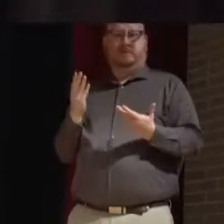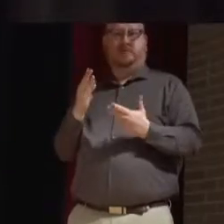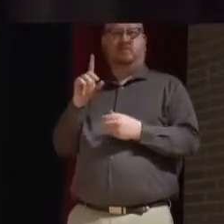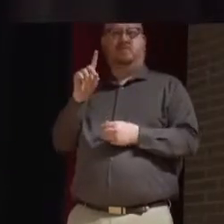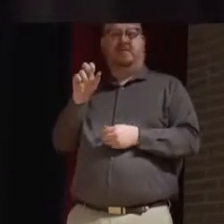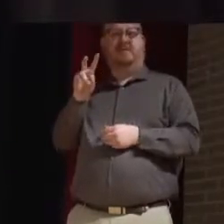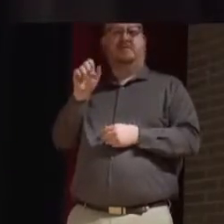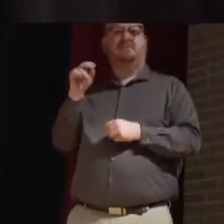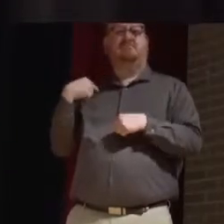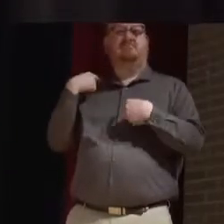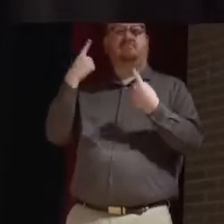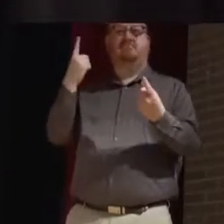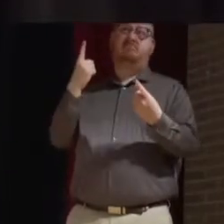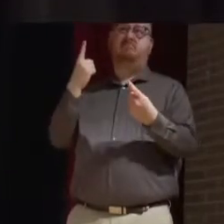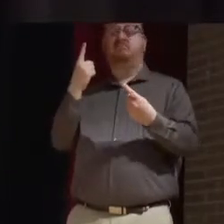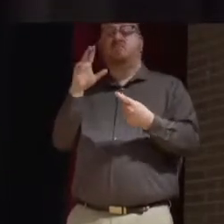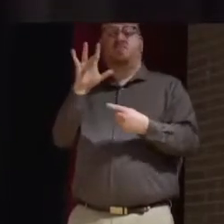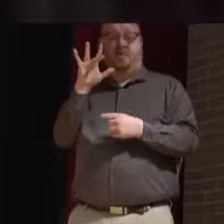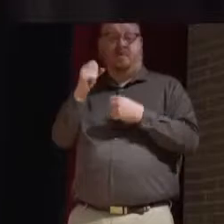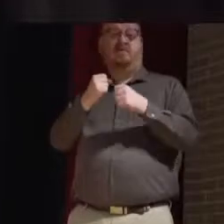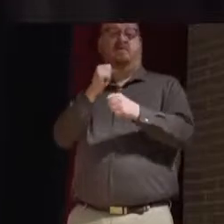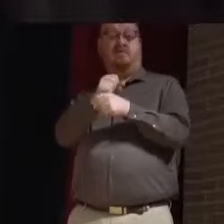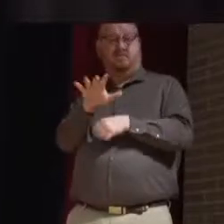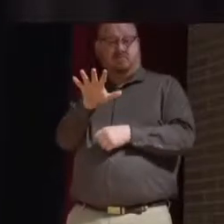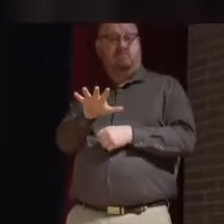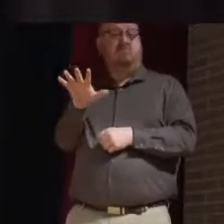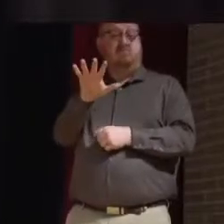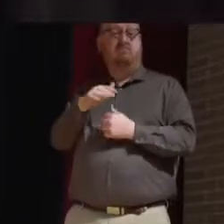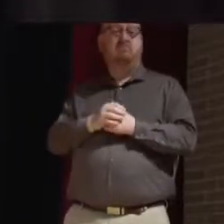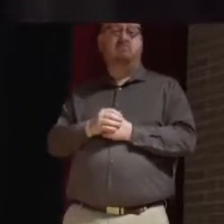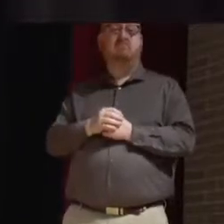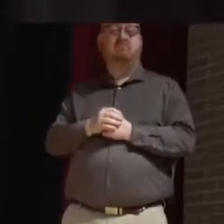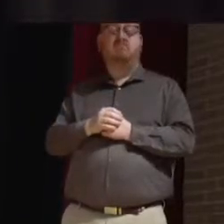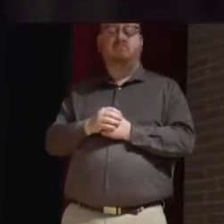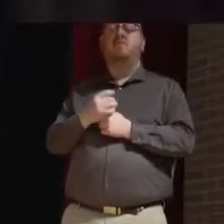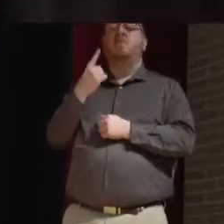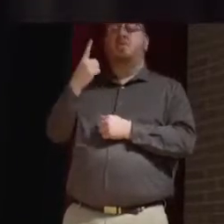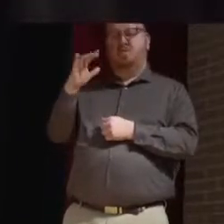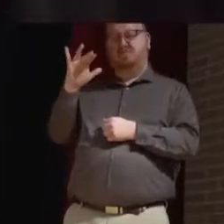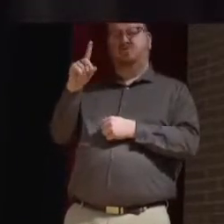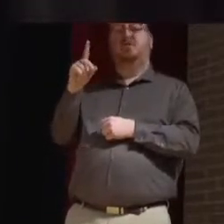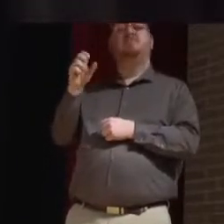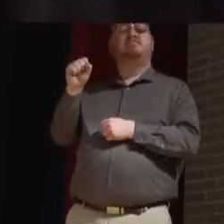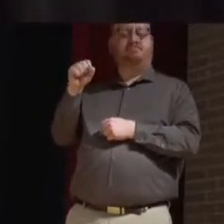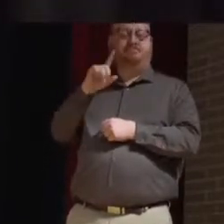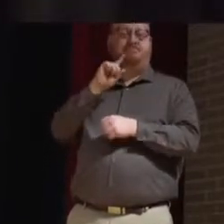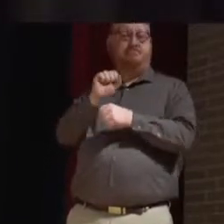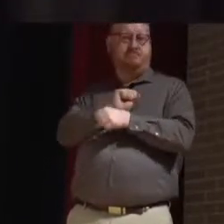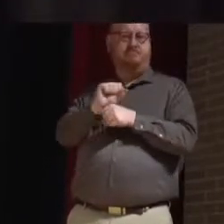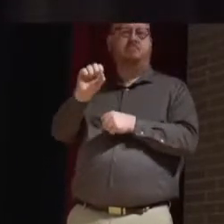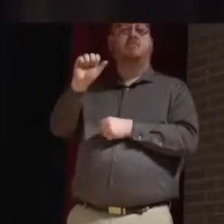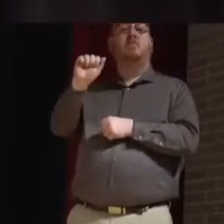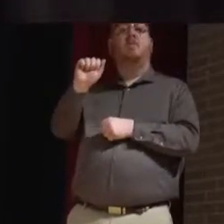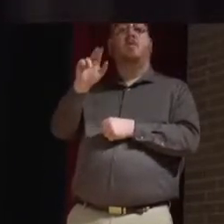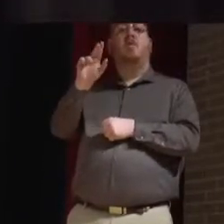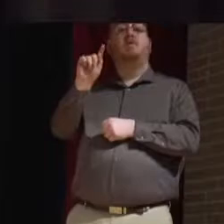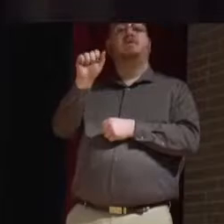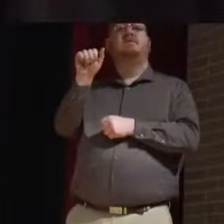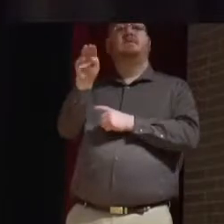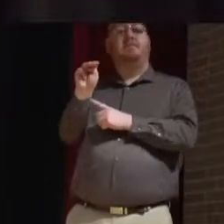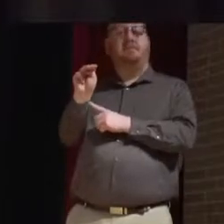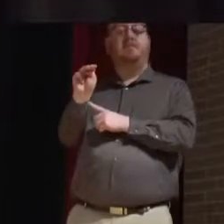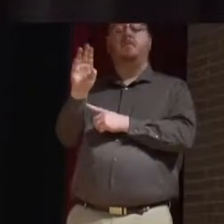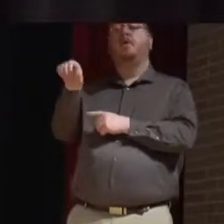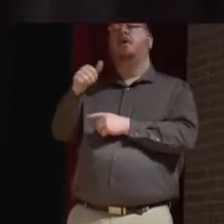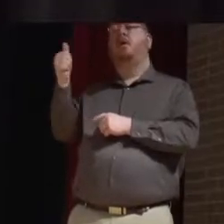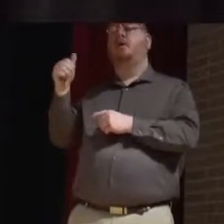25 years, do have a child with autism, and have other children with